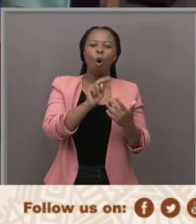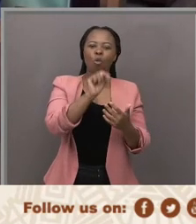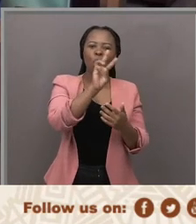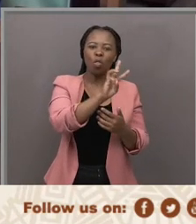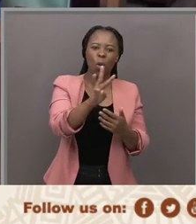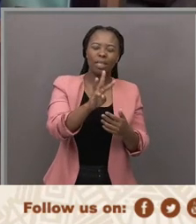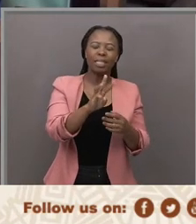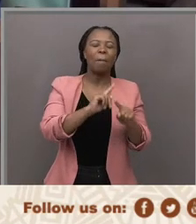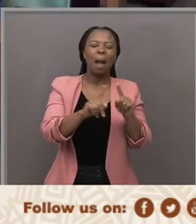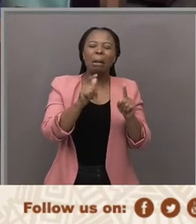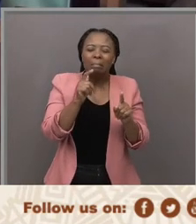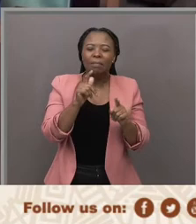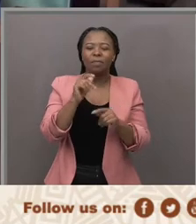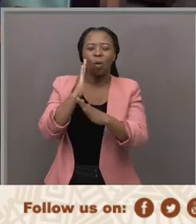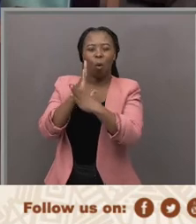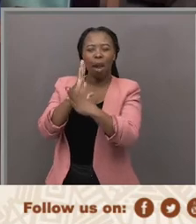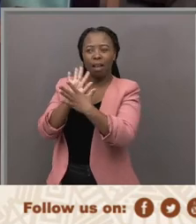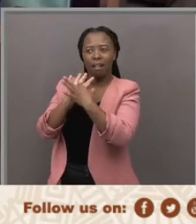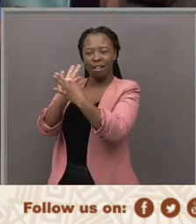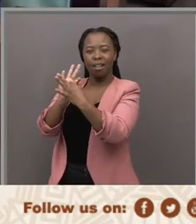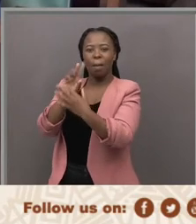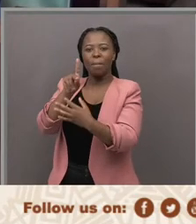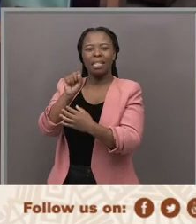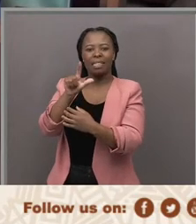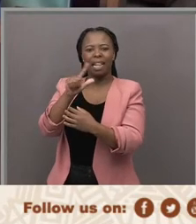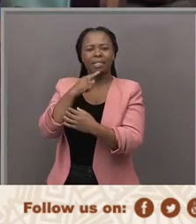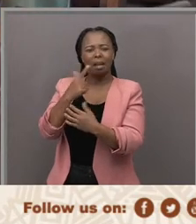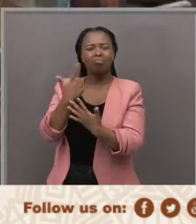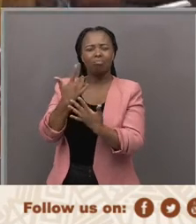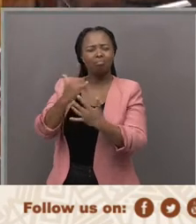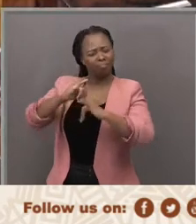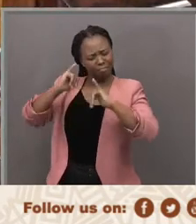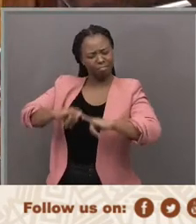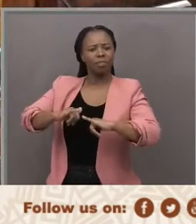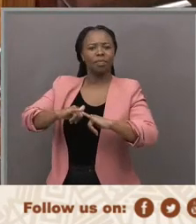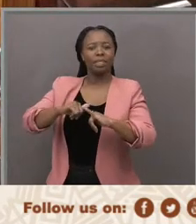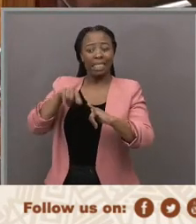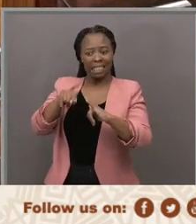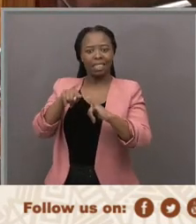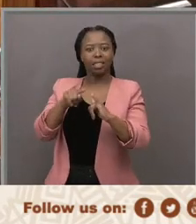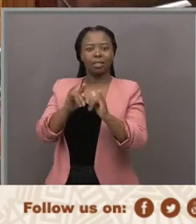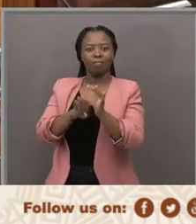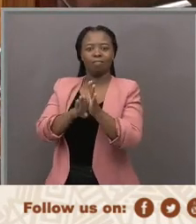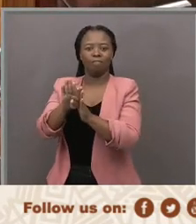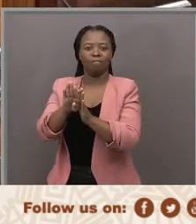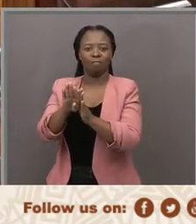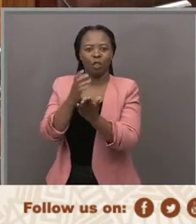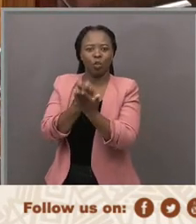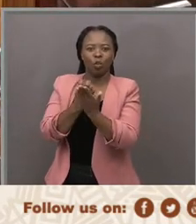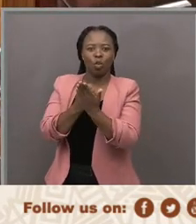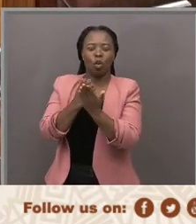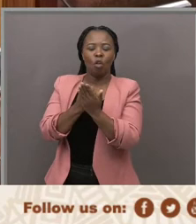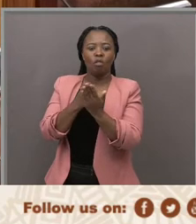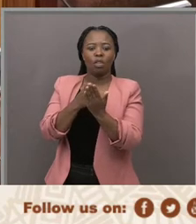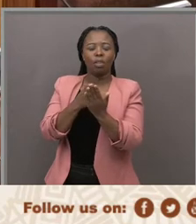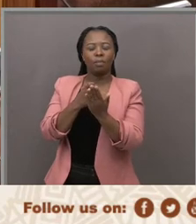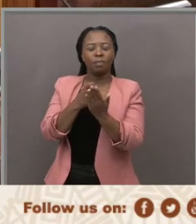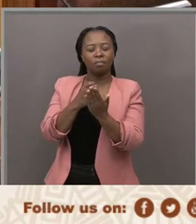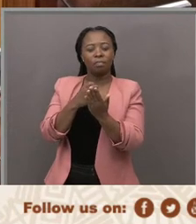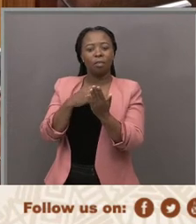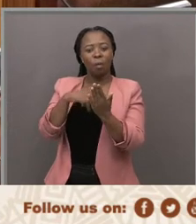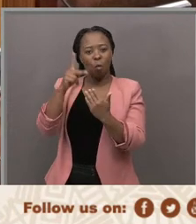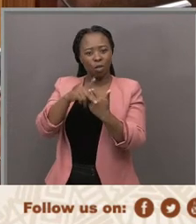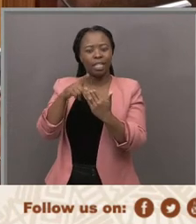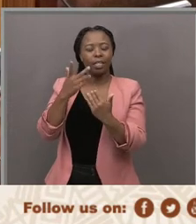PSL to say no. Keeping it here does enhance economic activity in our province. So,